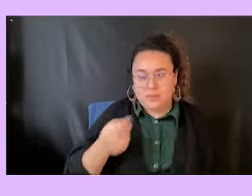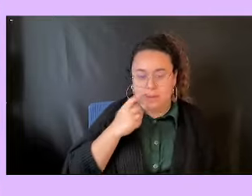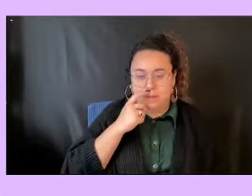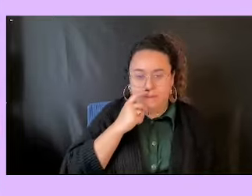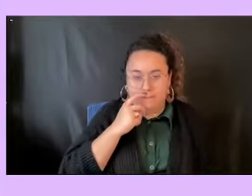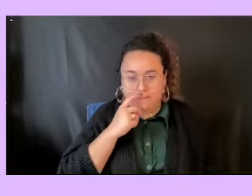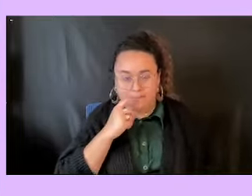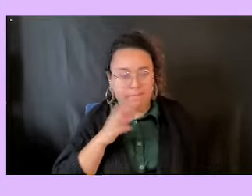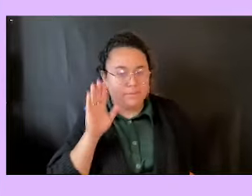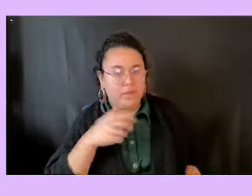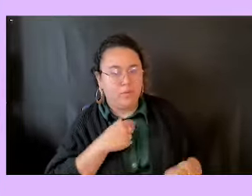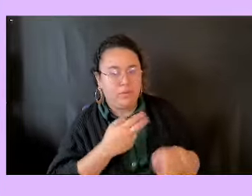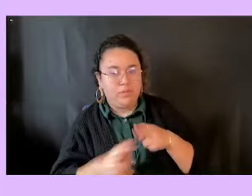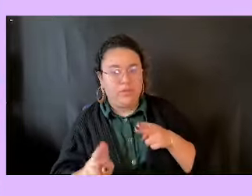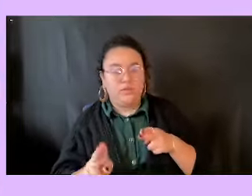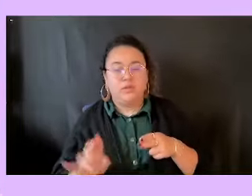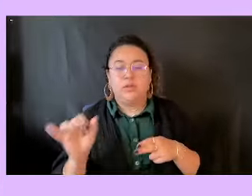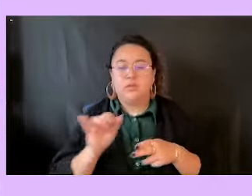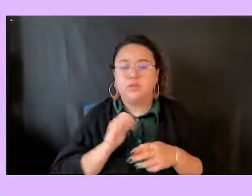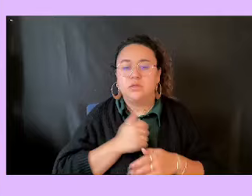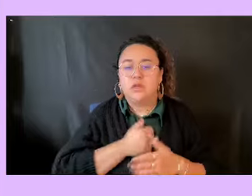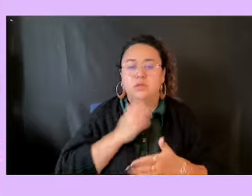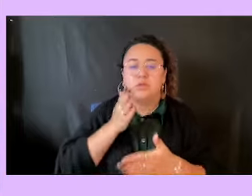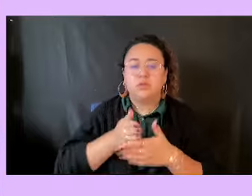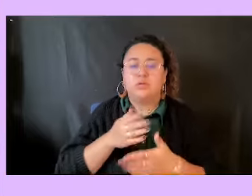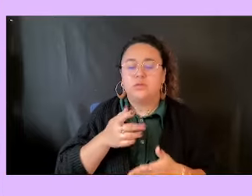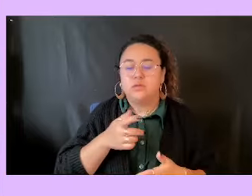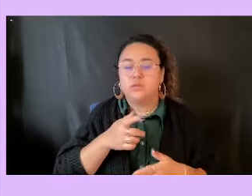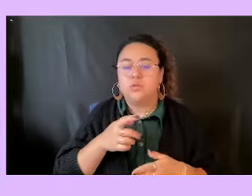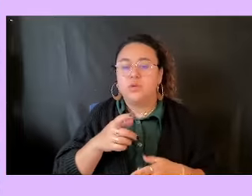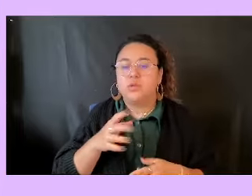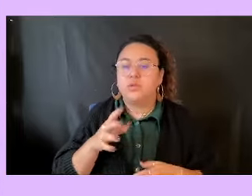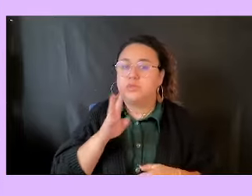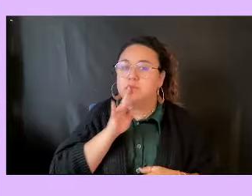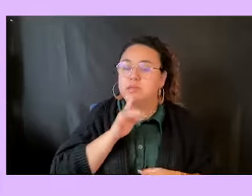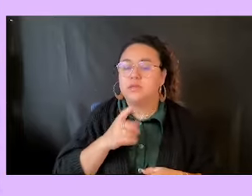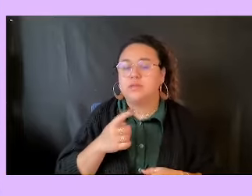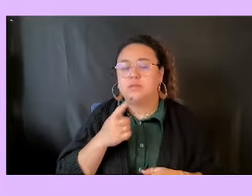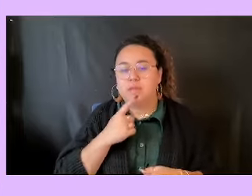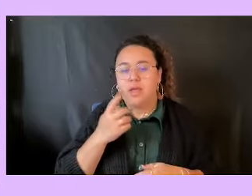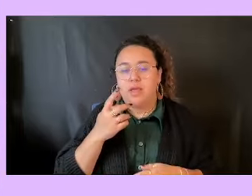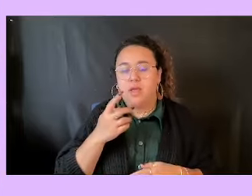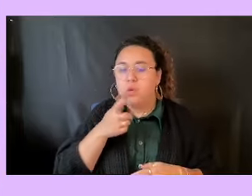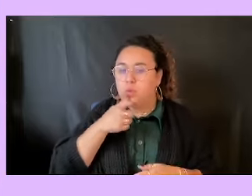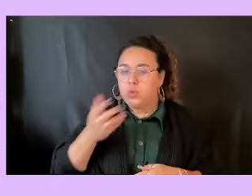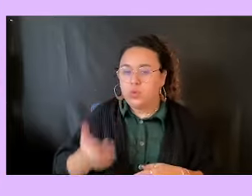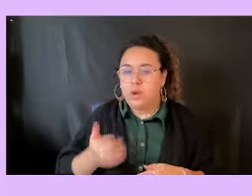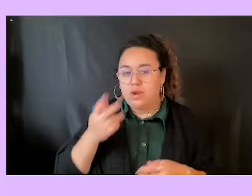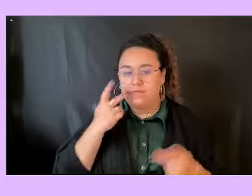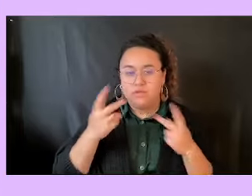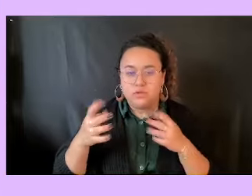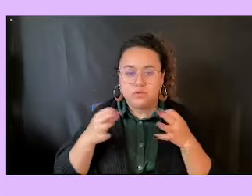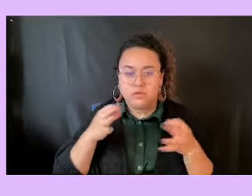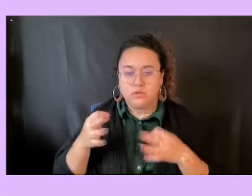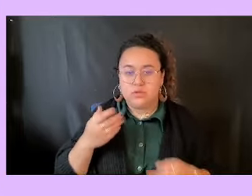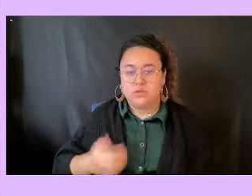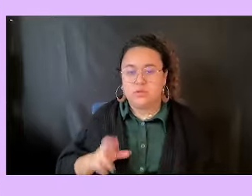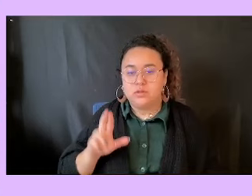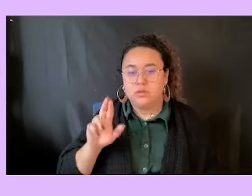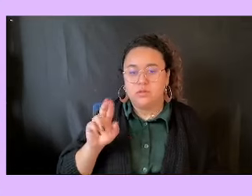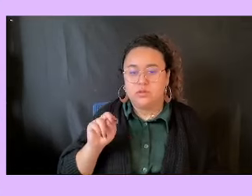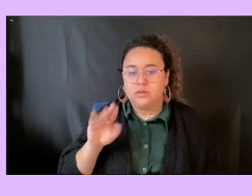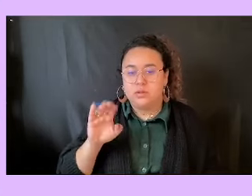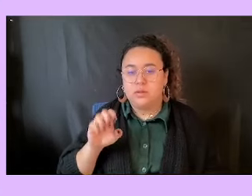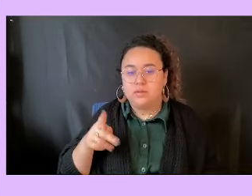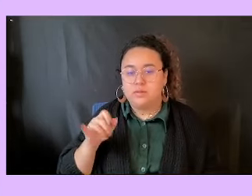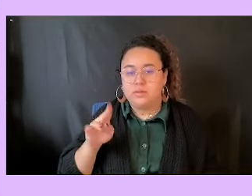brief. Oh, and also, I'm sorry to interrupt. Can you just say who you are and give a visual description as well? Great. Ronnie Pinoy, she, hers, Laguna